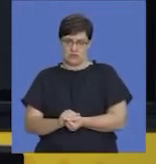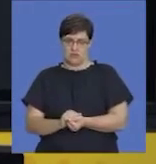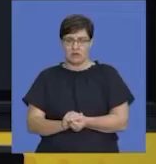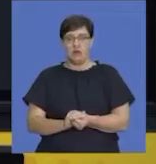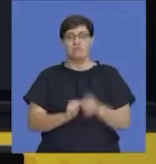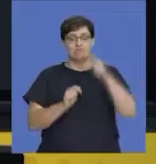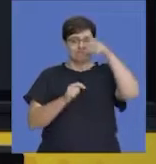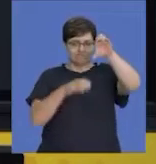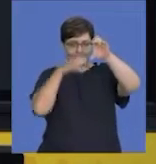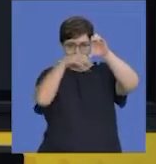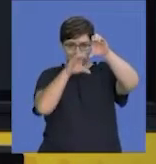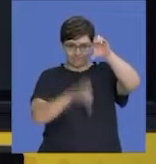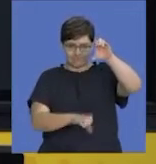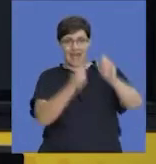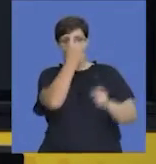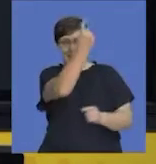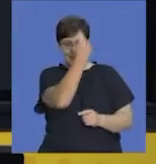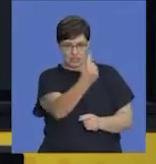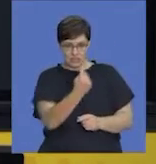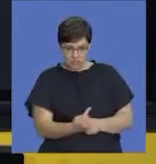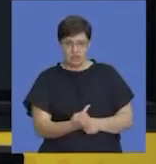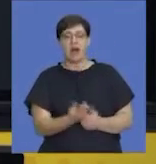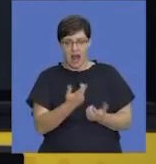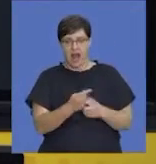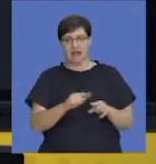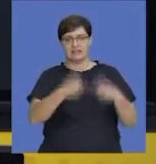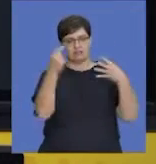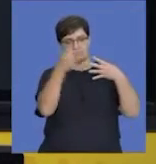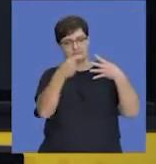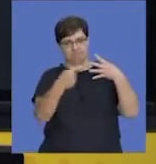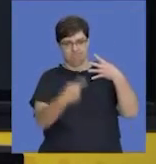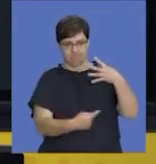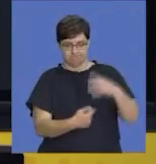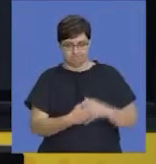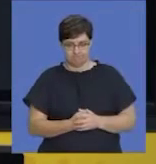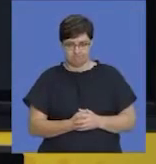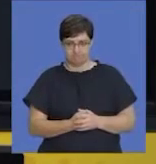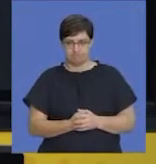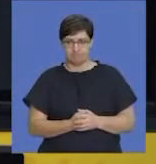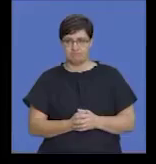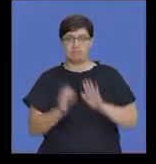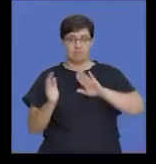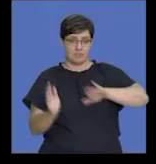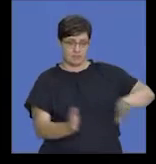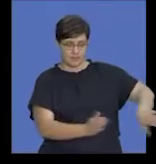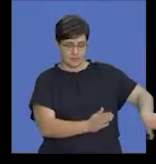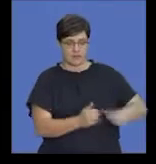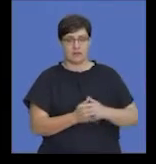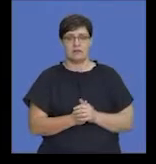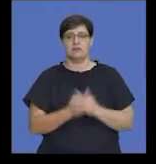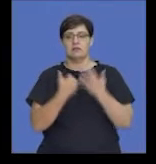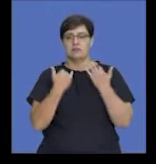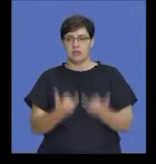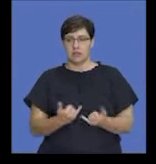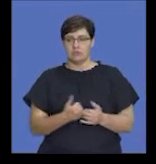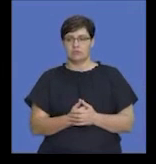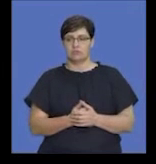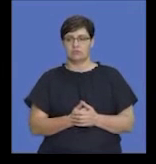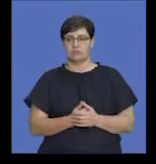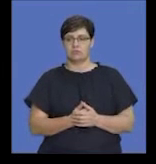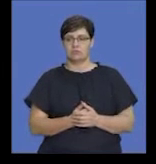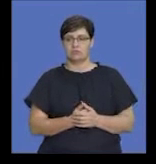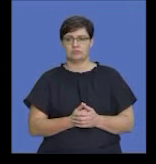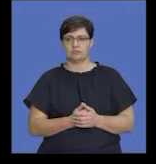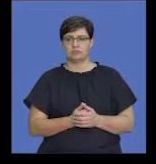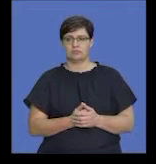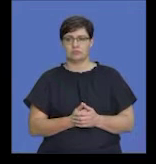that you have different points that are part of each of your essay. Okay, so we're moving on from here and we're going on